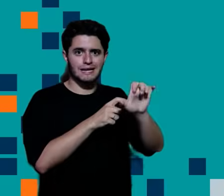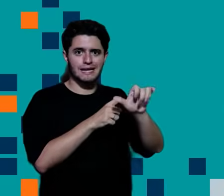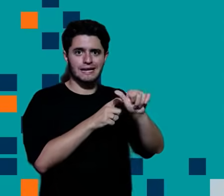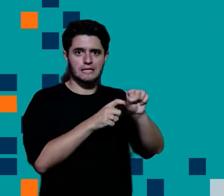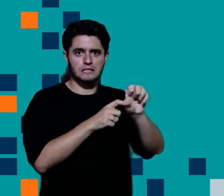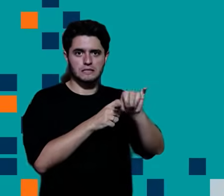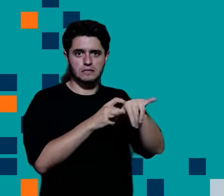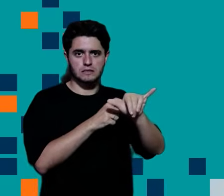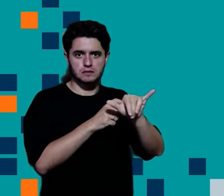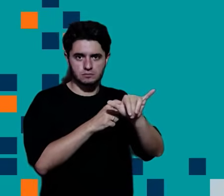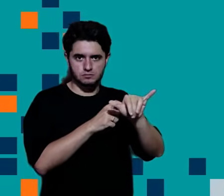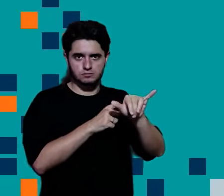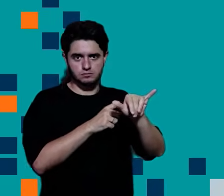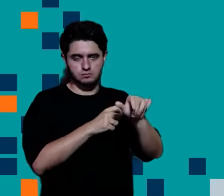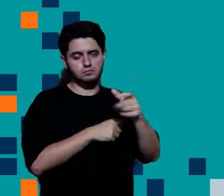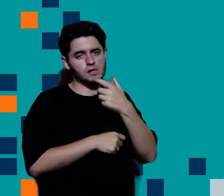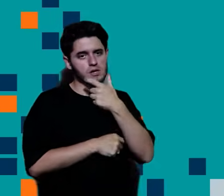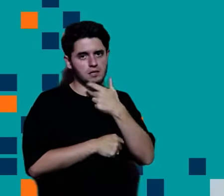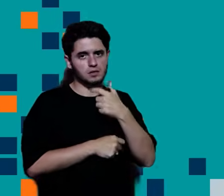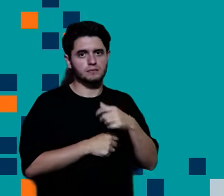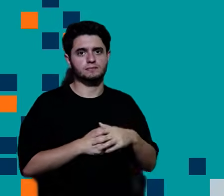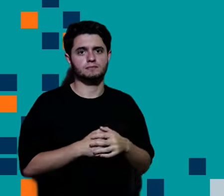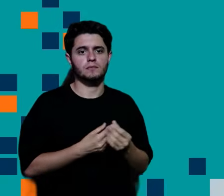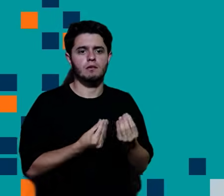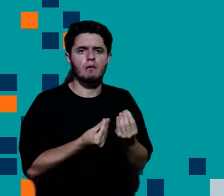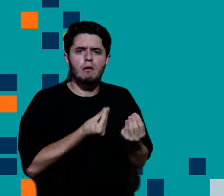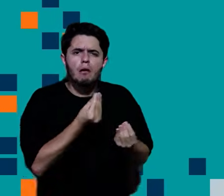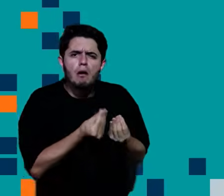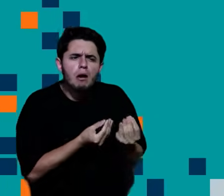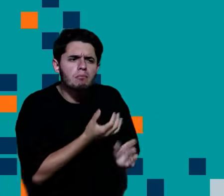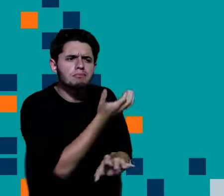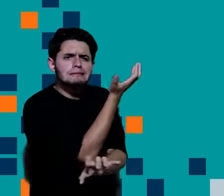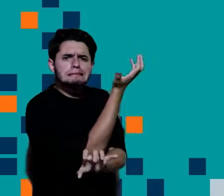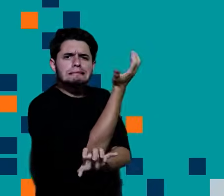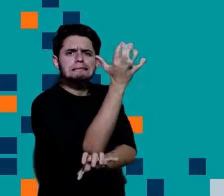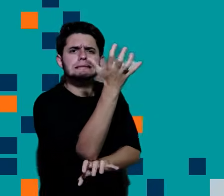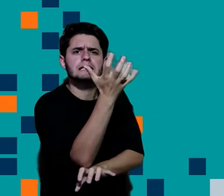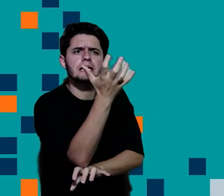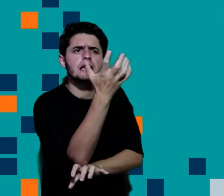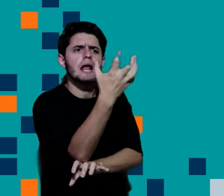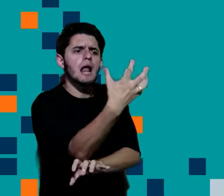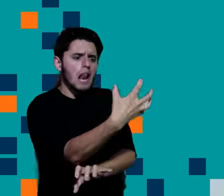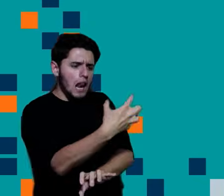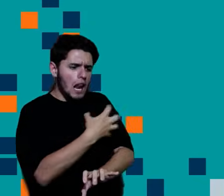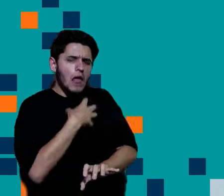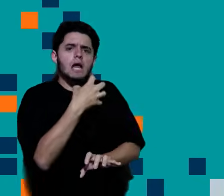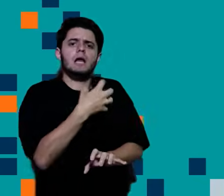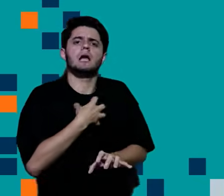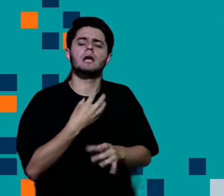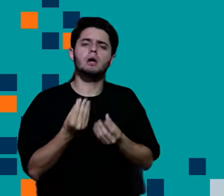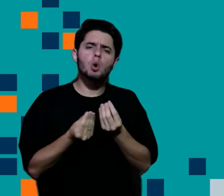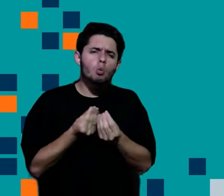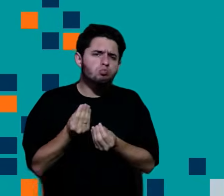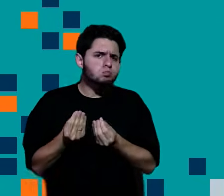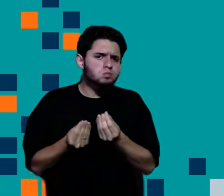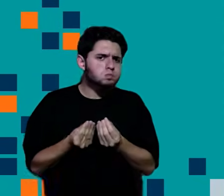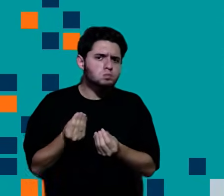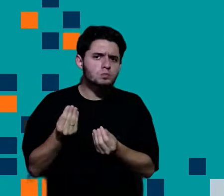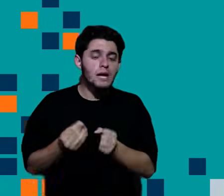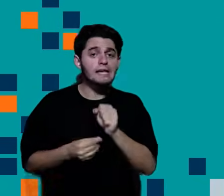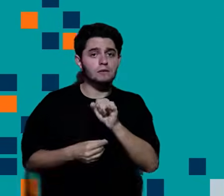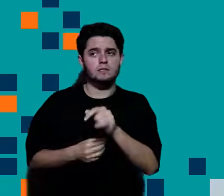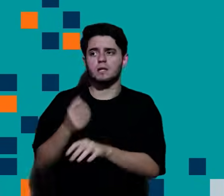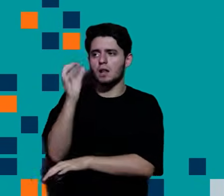and depression? How do environments make us feel? But more importantly, how do they